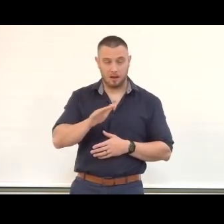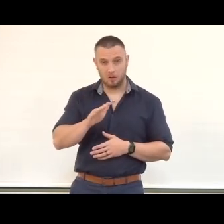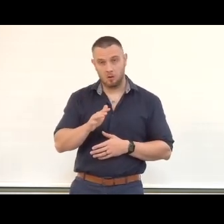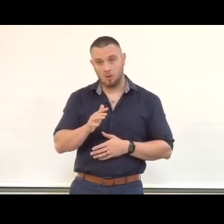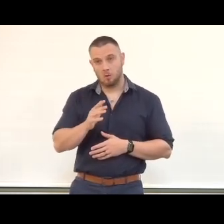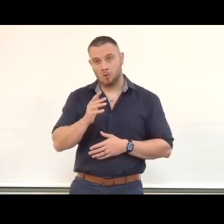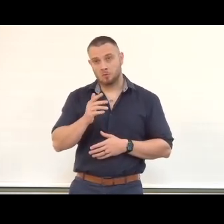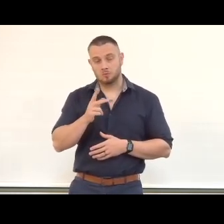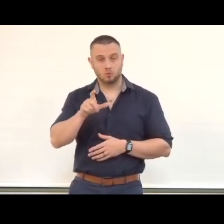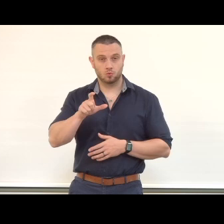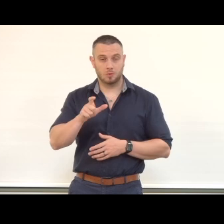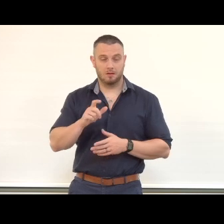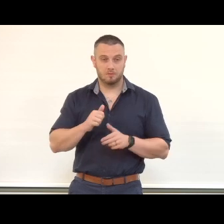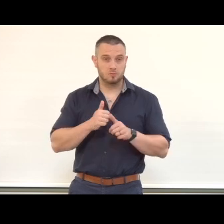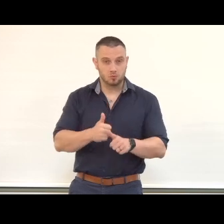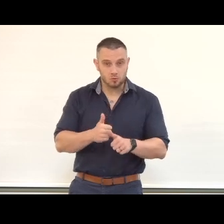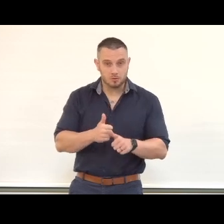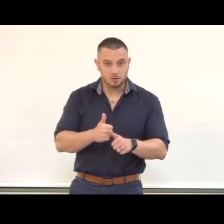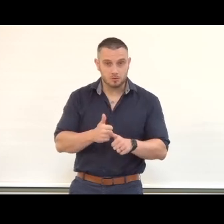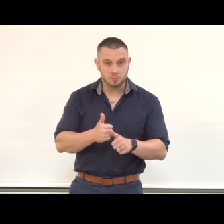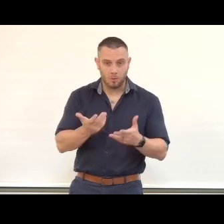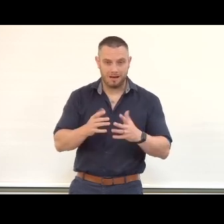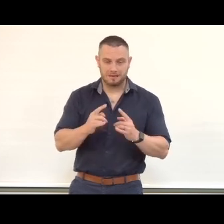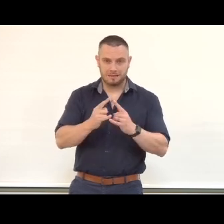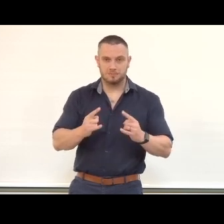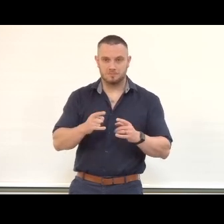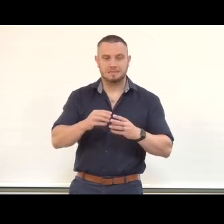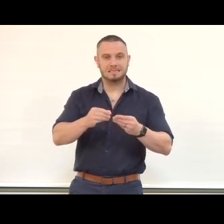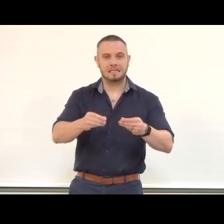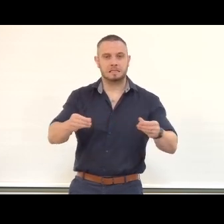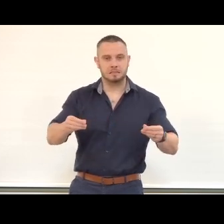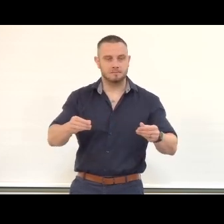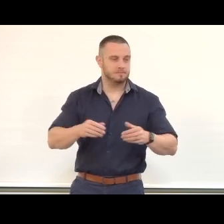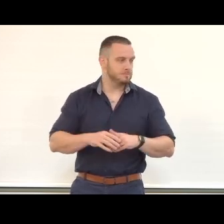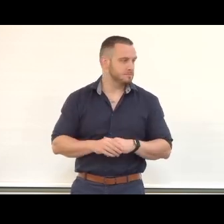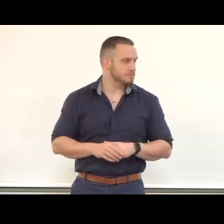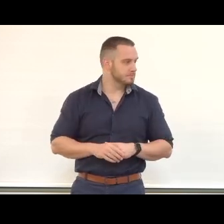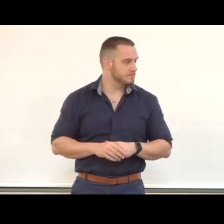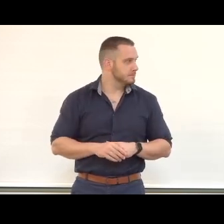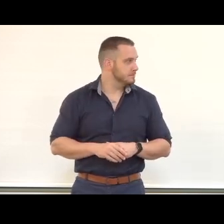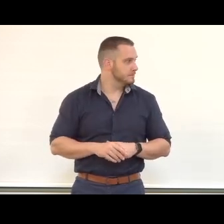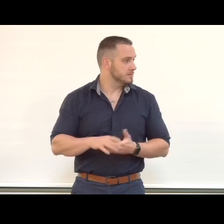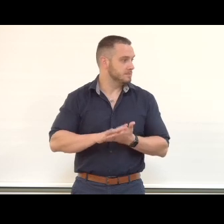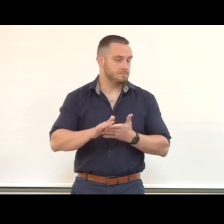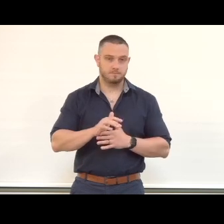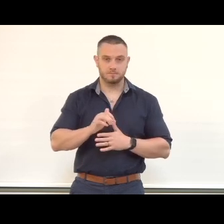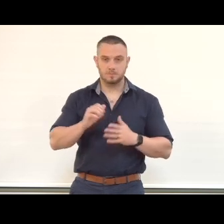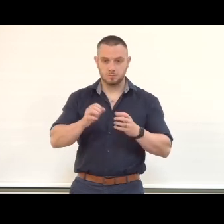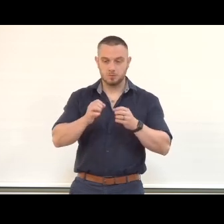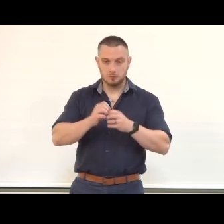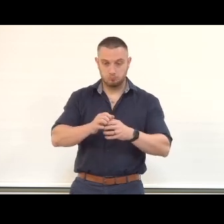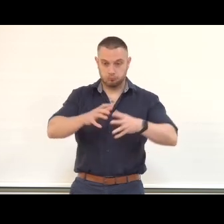crew confined together in a camp in the Omani desert. The Omani partners gladly set up this huge inflatable